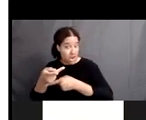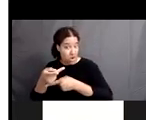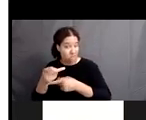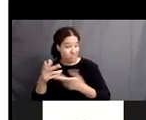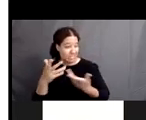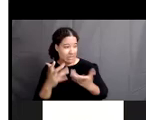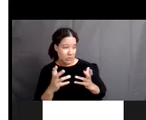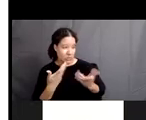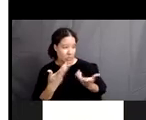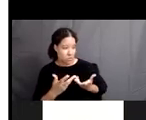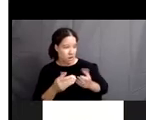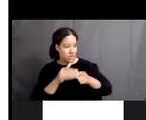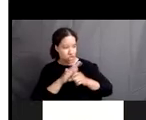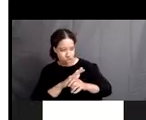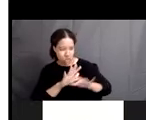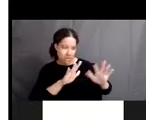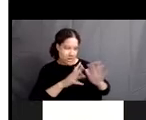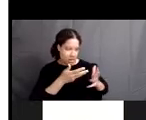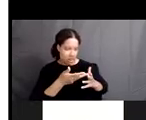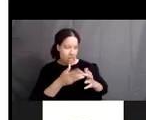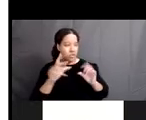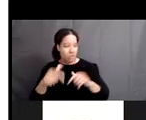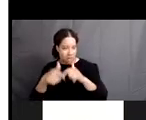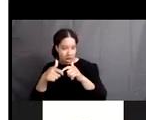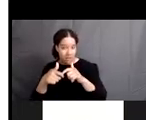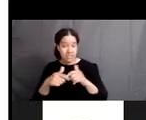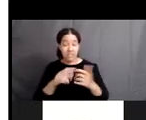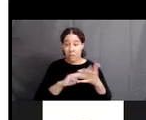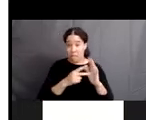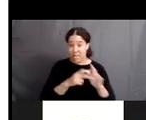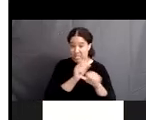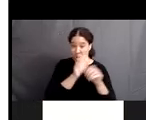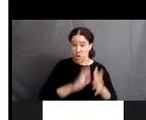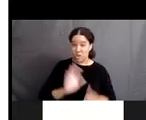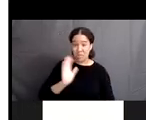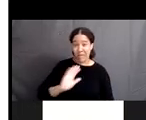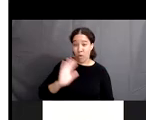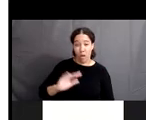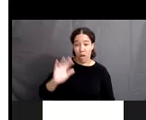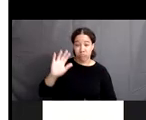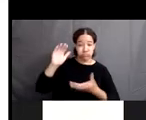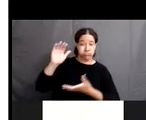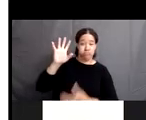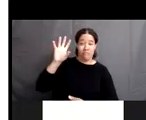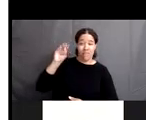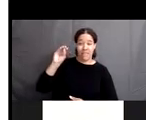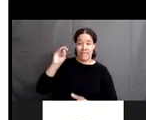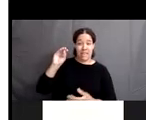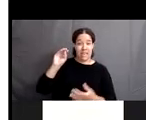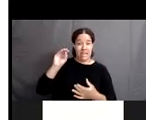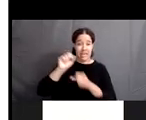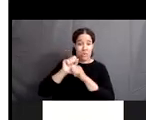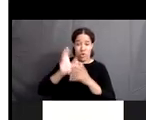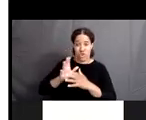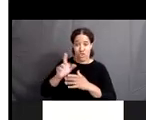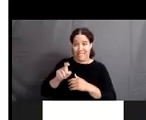serving 14. And then what does that do for those workers' ability to make their financial obligations and to